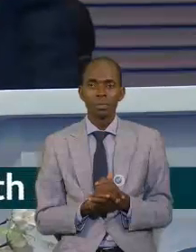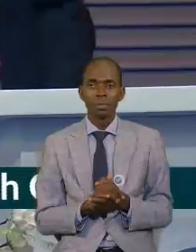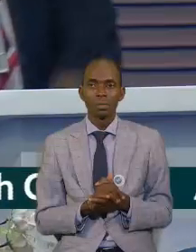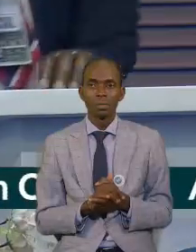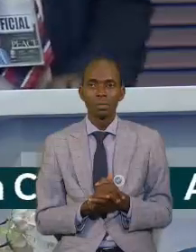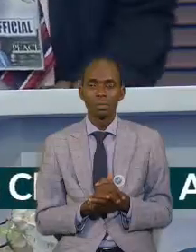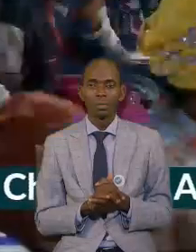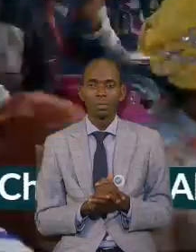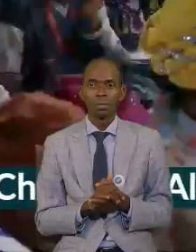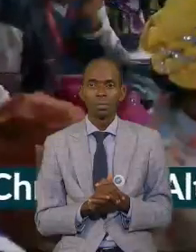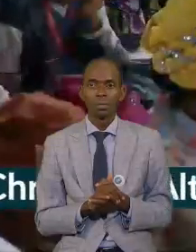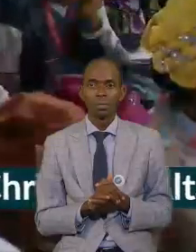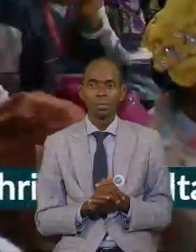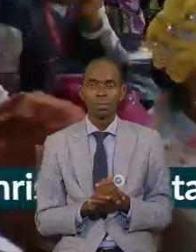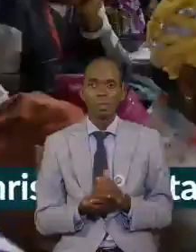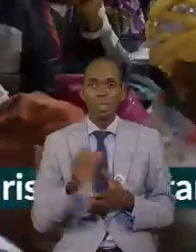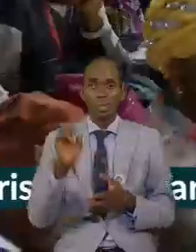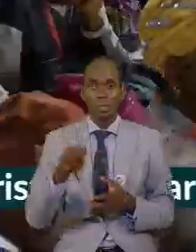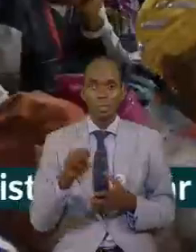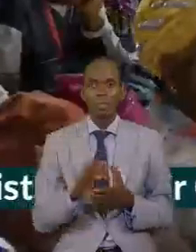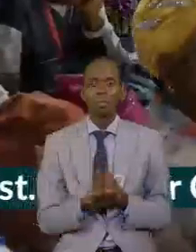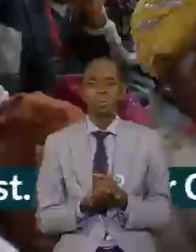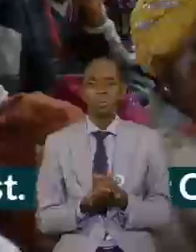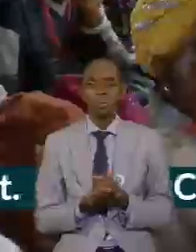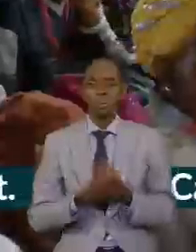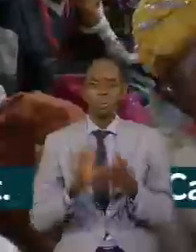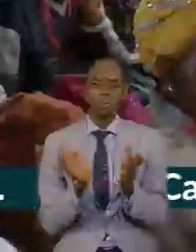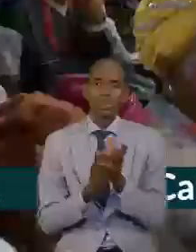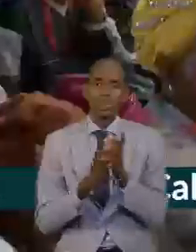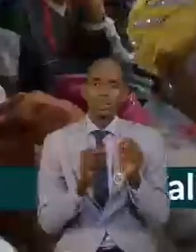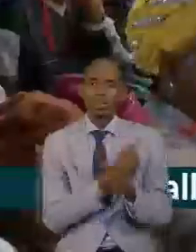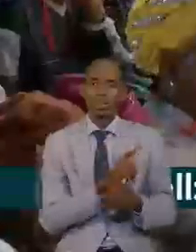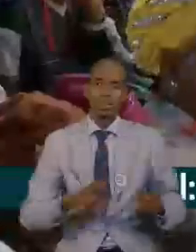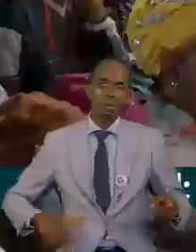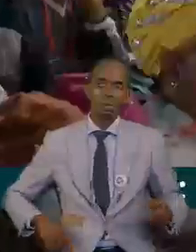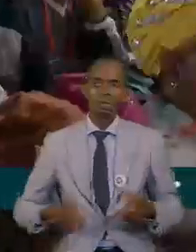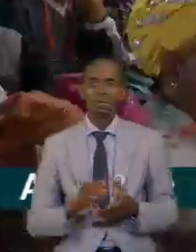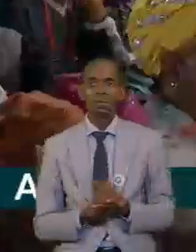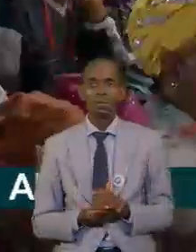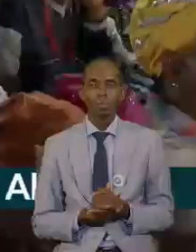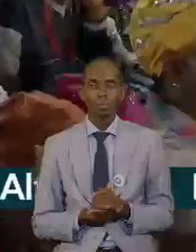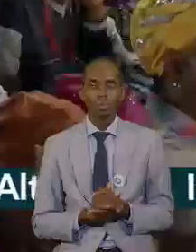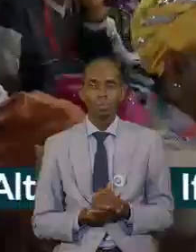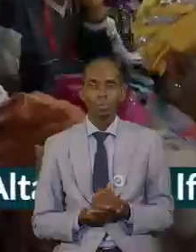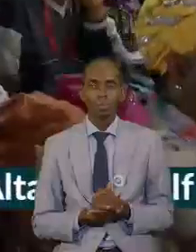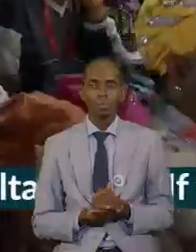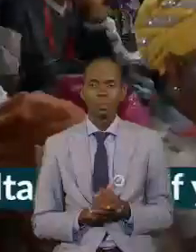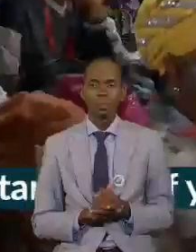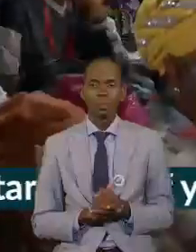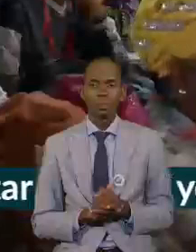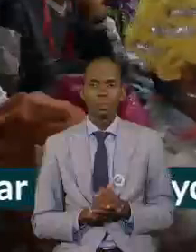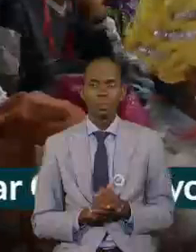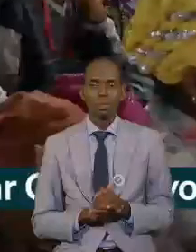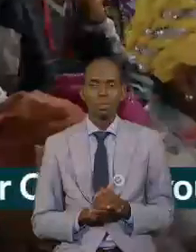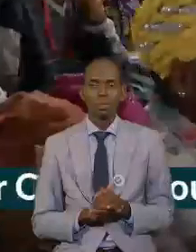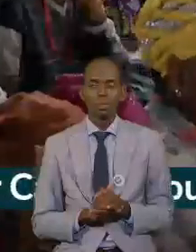Oui. Yes. Gloire à Dieu. Praise the Lord. Je n'ai rien écouté.